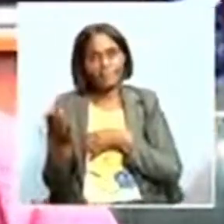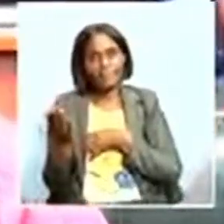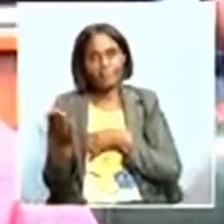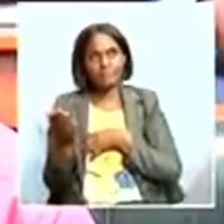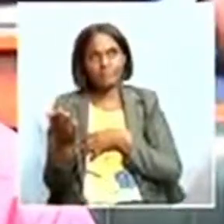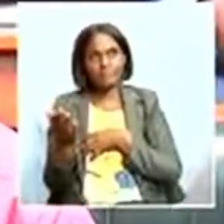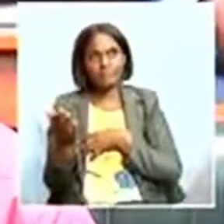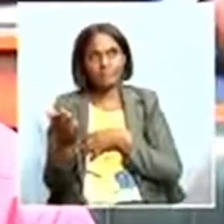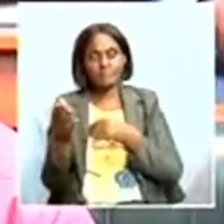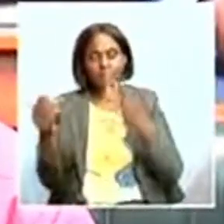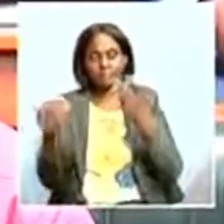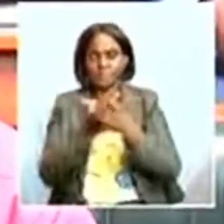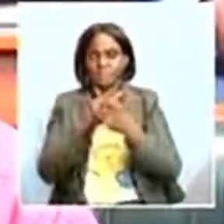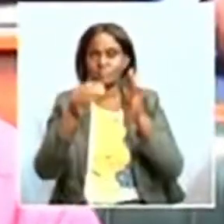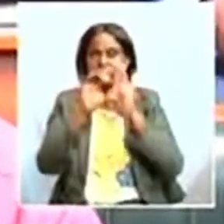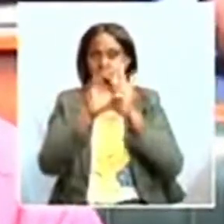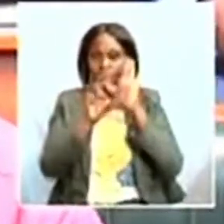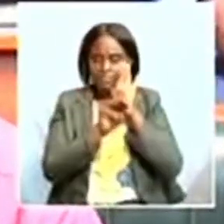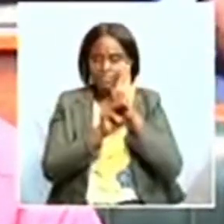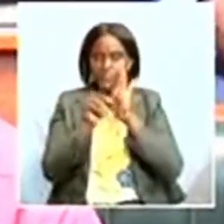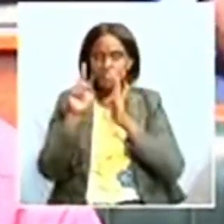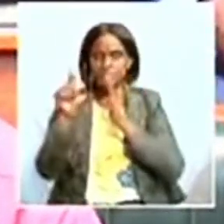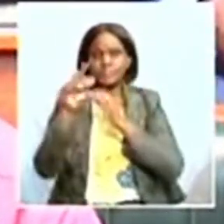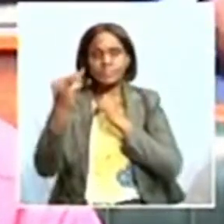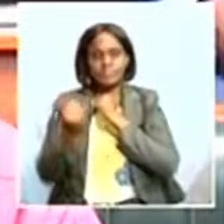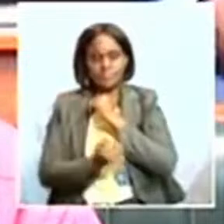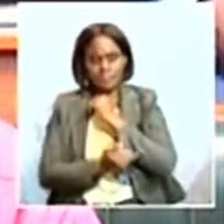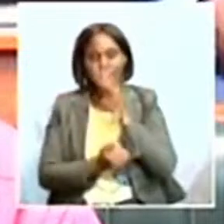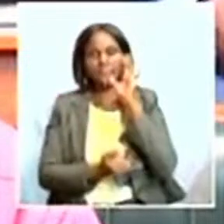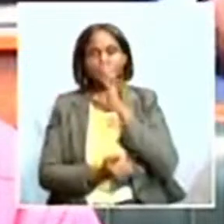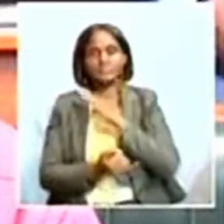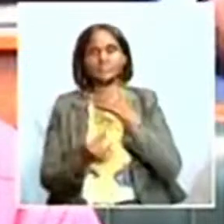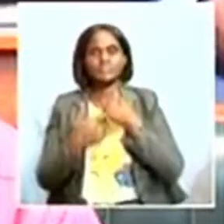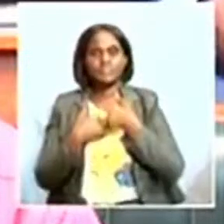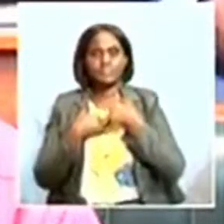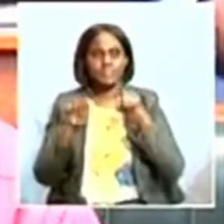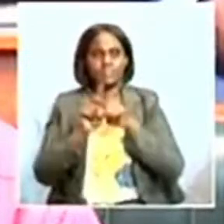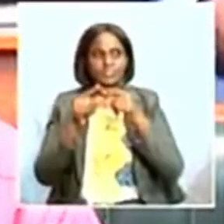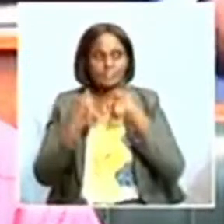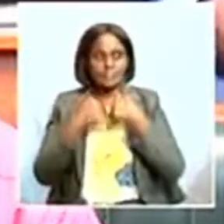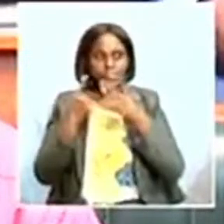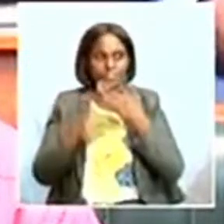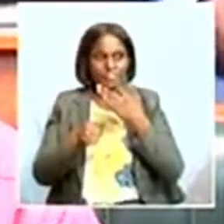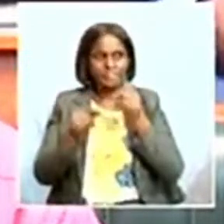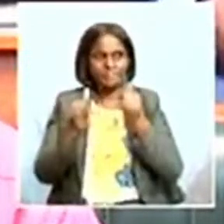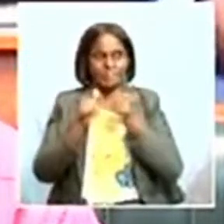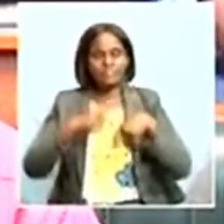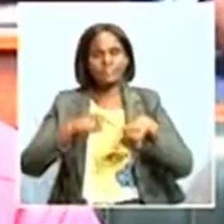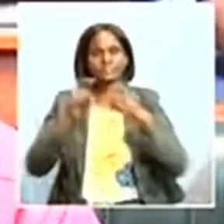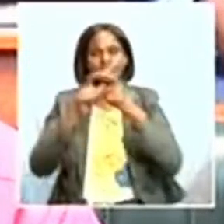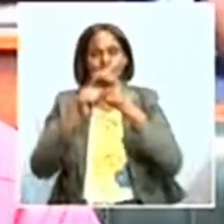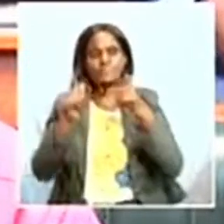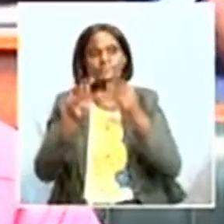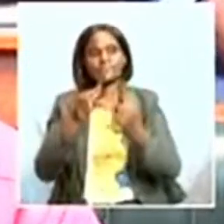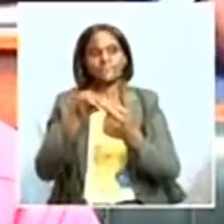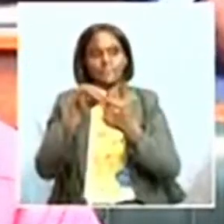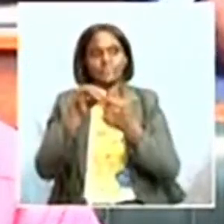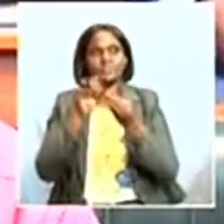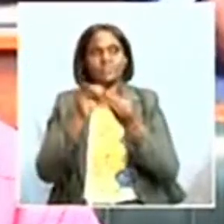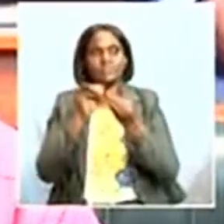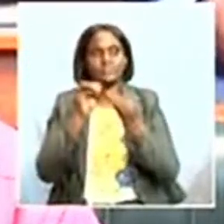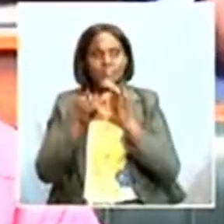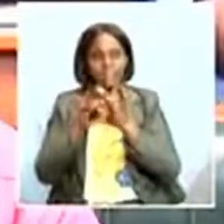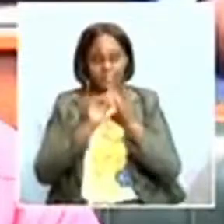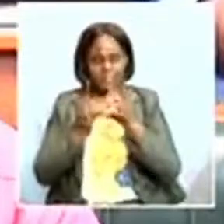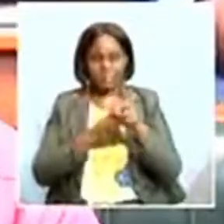the new curriculum that you have introduced, it has come with some challenges, especially in